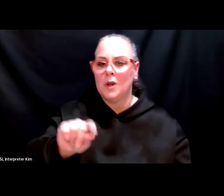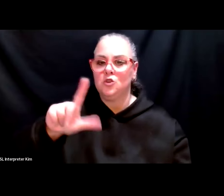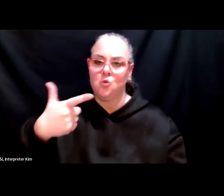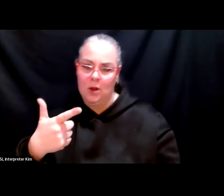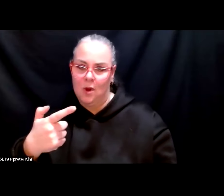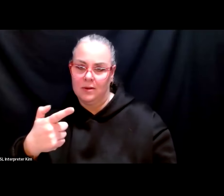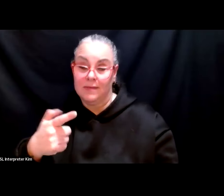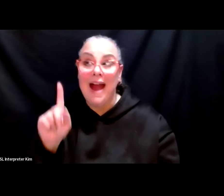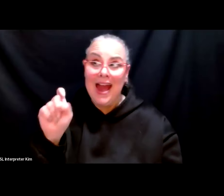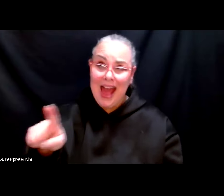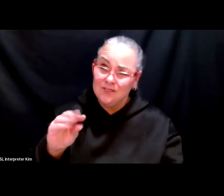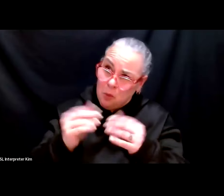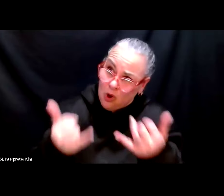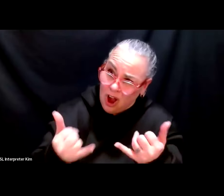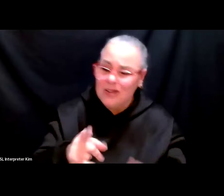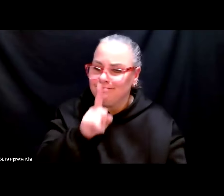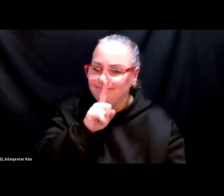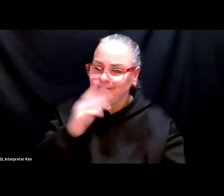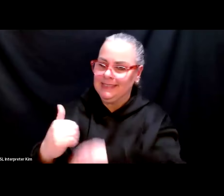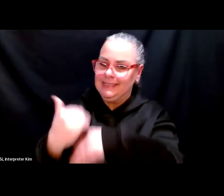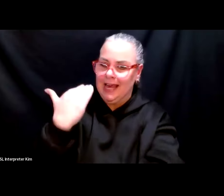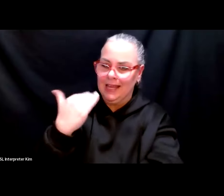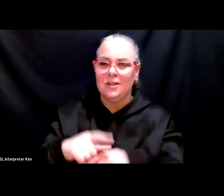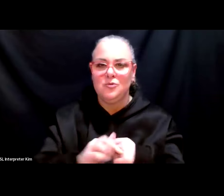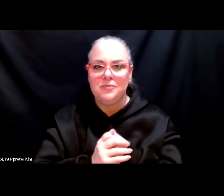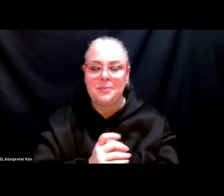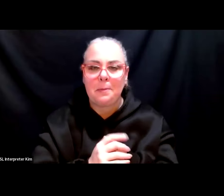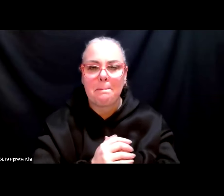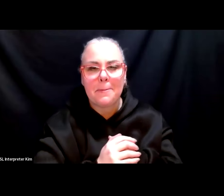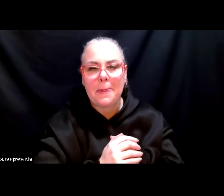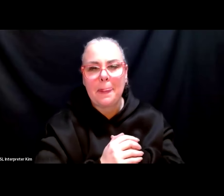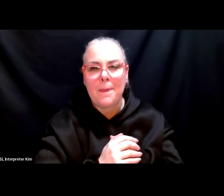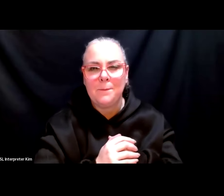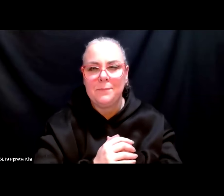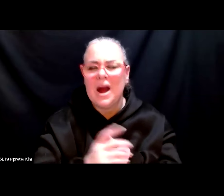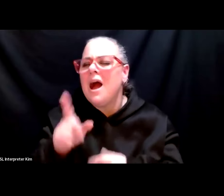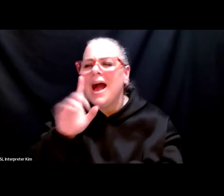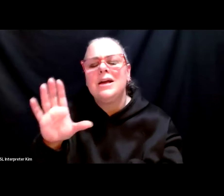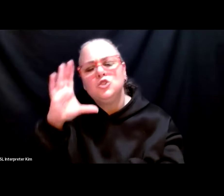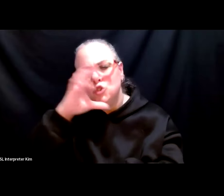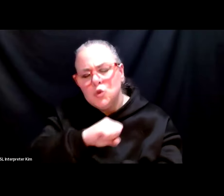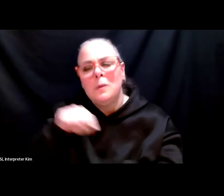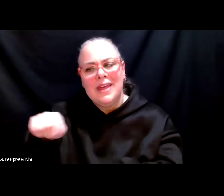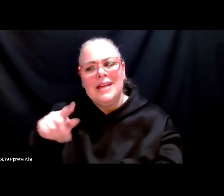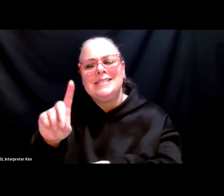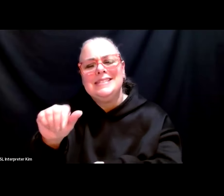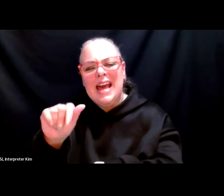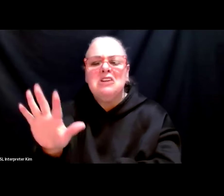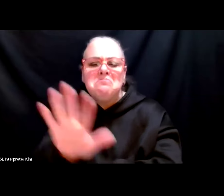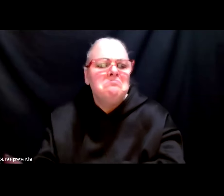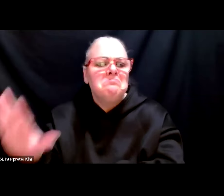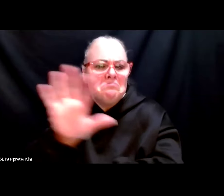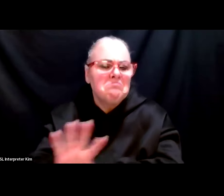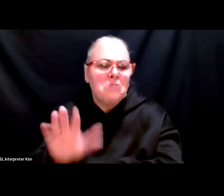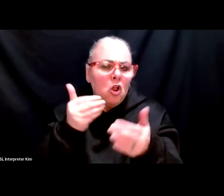data, but I didn't receive it. I imagine that this data is somewhere around the ballpark of where it was about 4